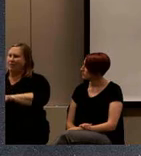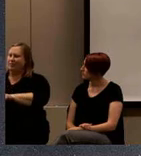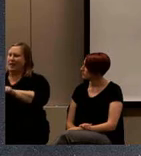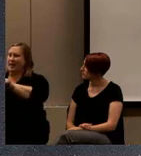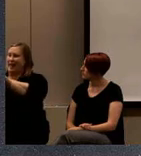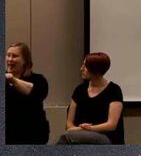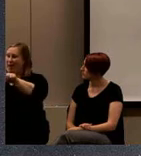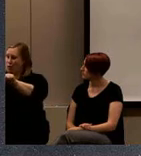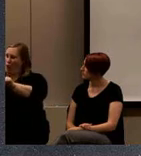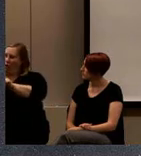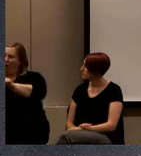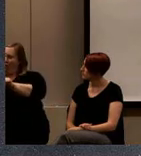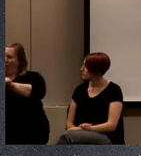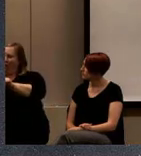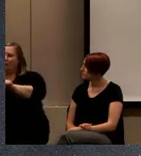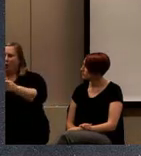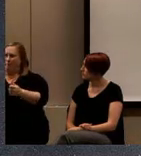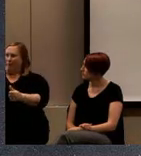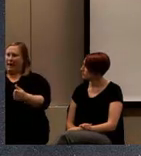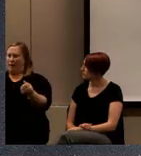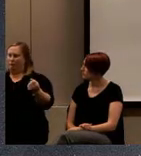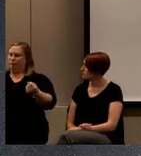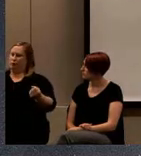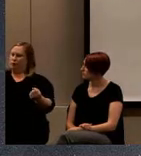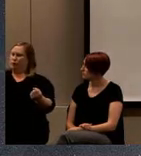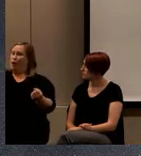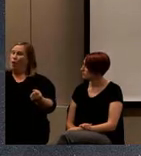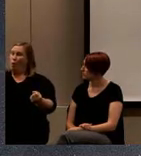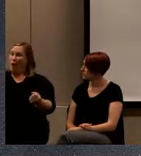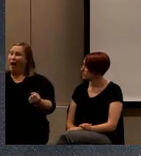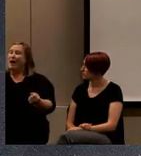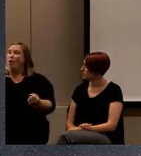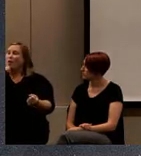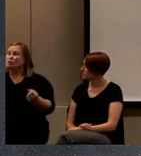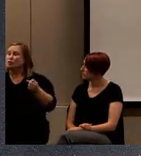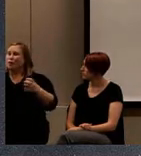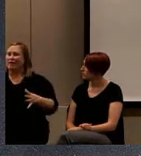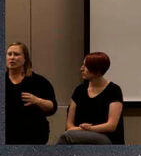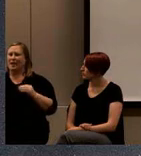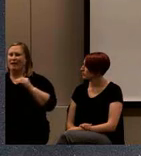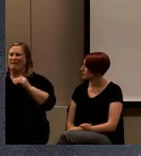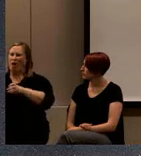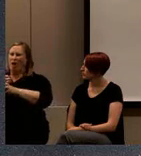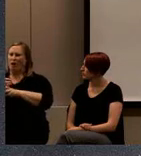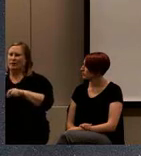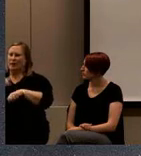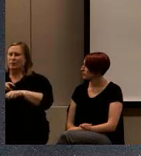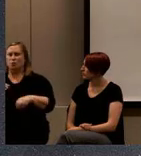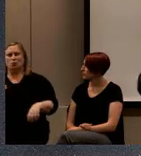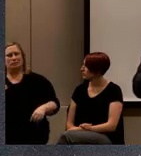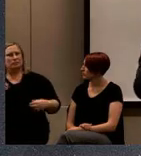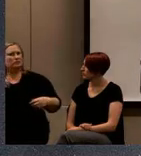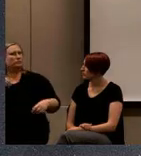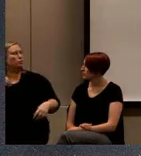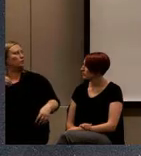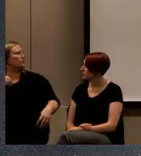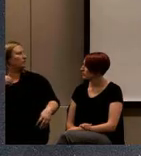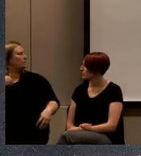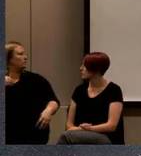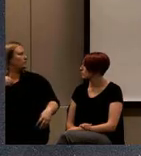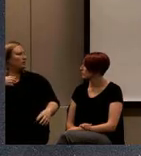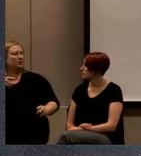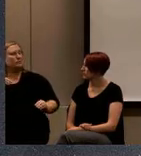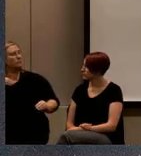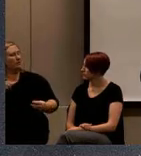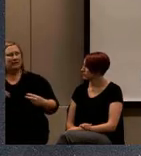cameras, and part of that is because older drivers tend to have a more difficult time turning their upper